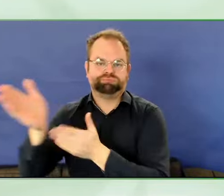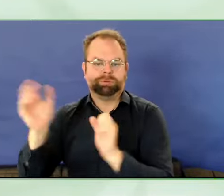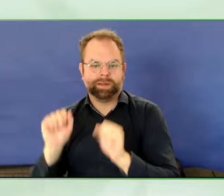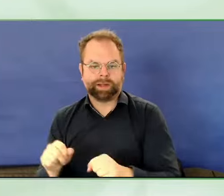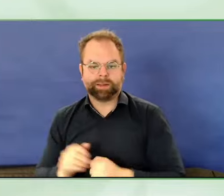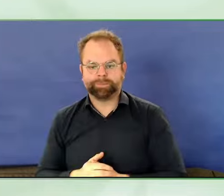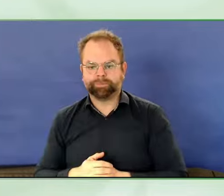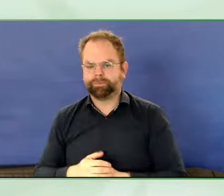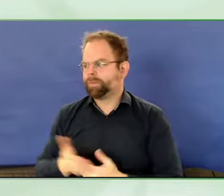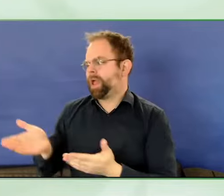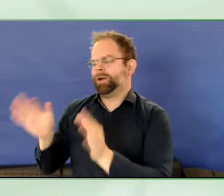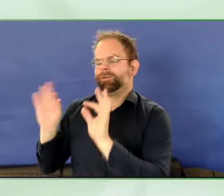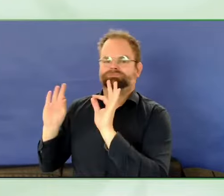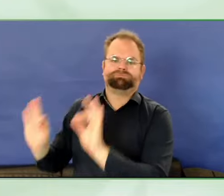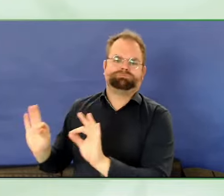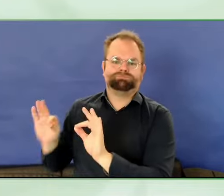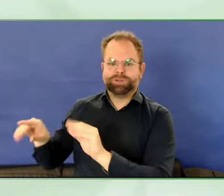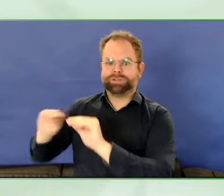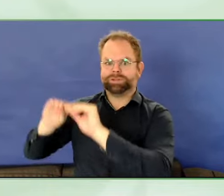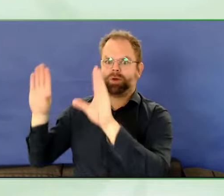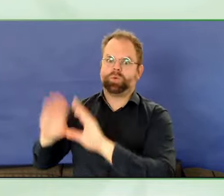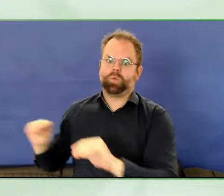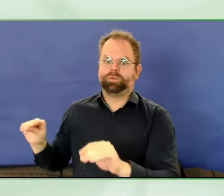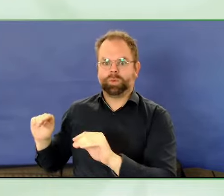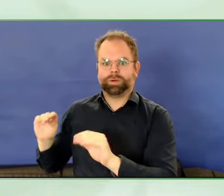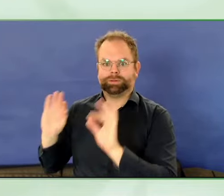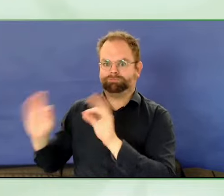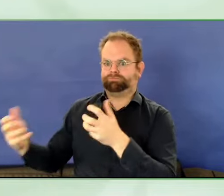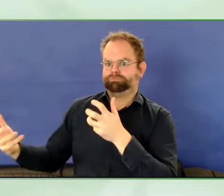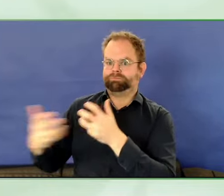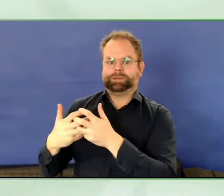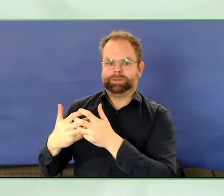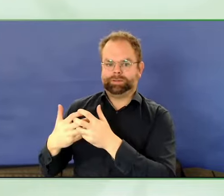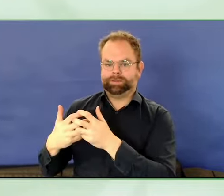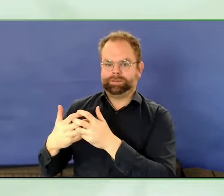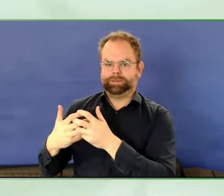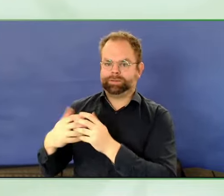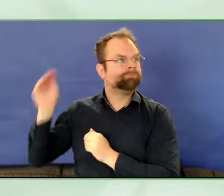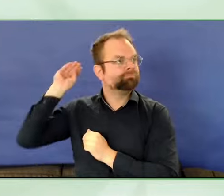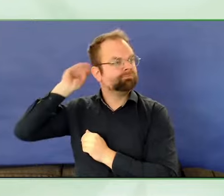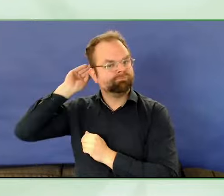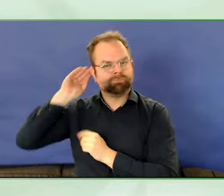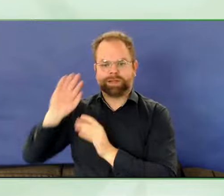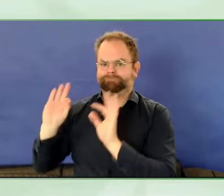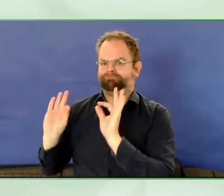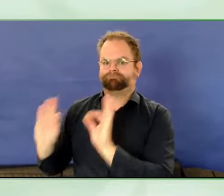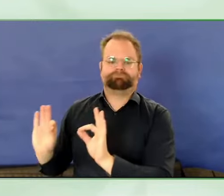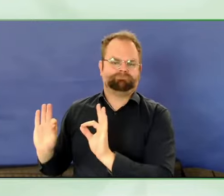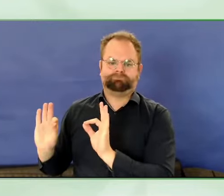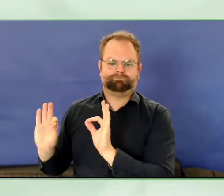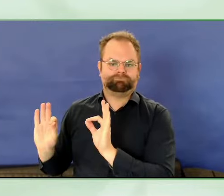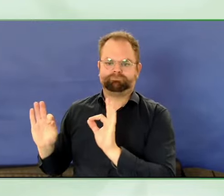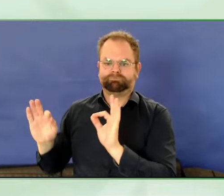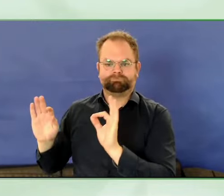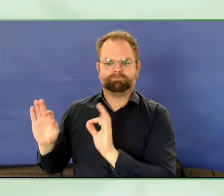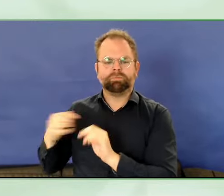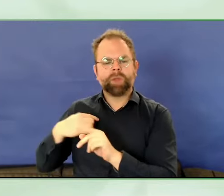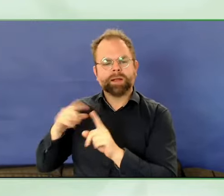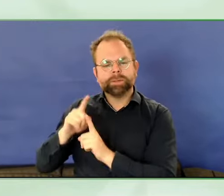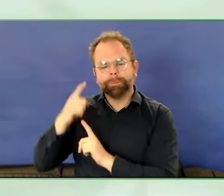Is it here in the streets of Vienna? Where we can find you? Actually, yes, we have a shop, we have an